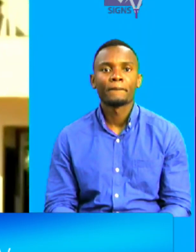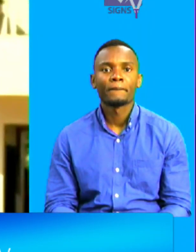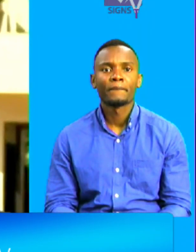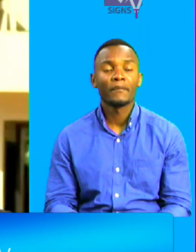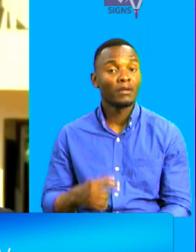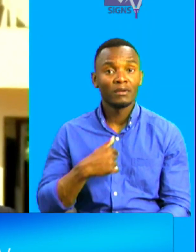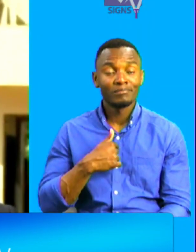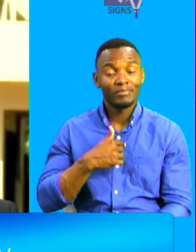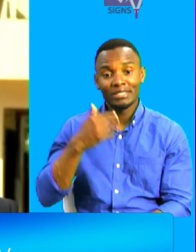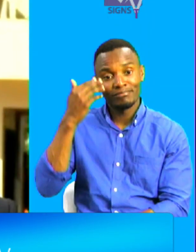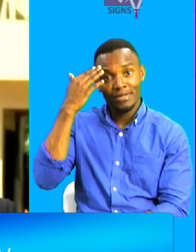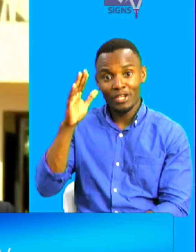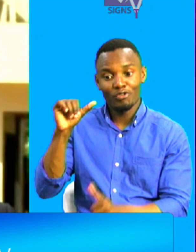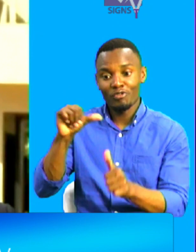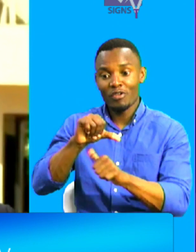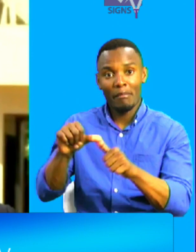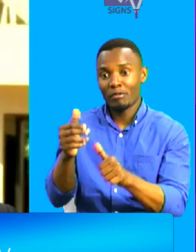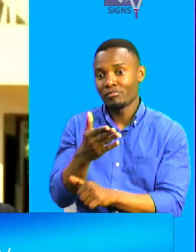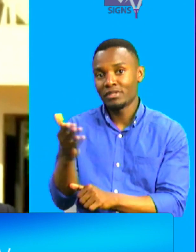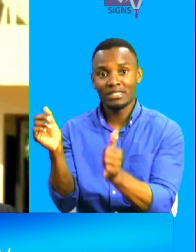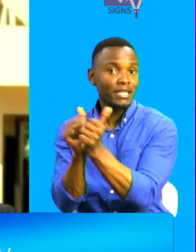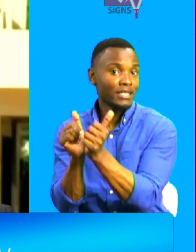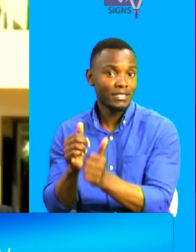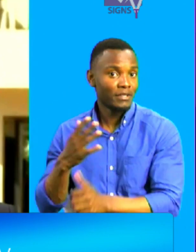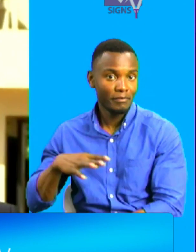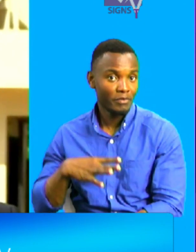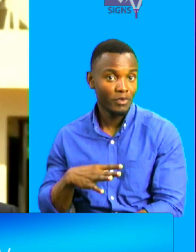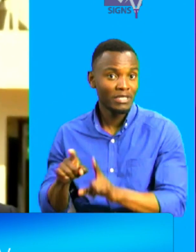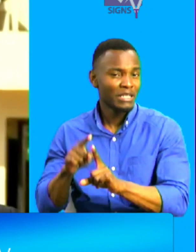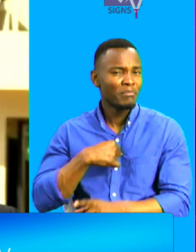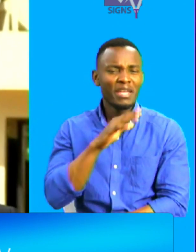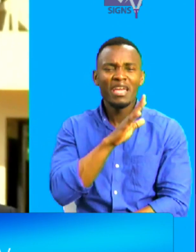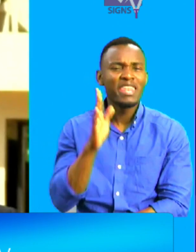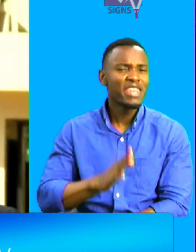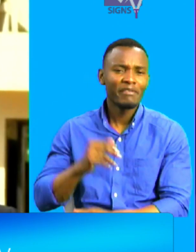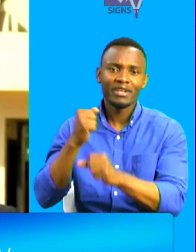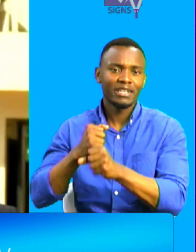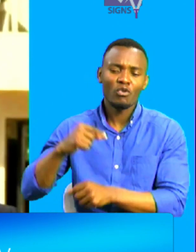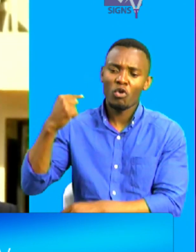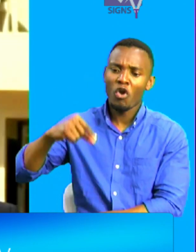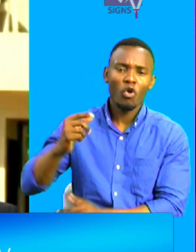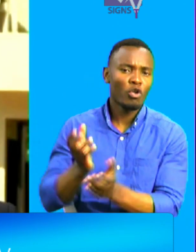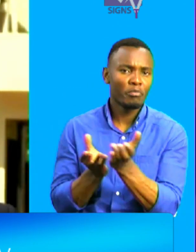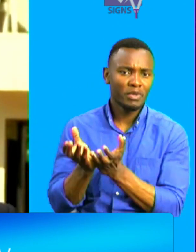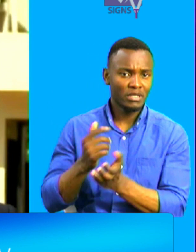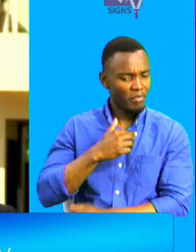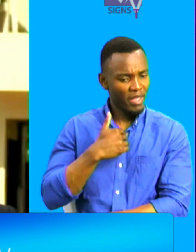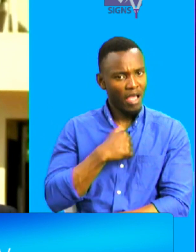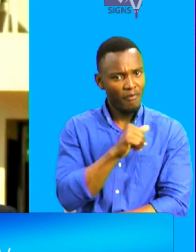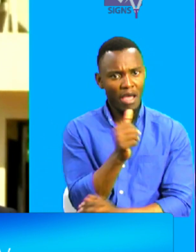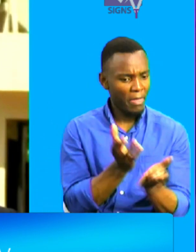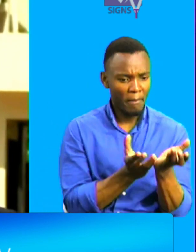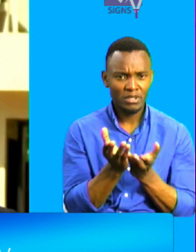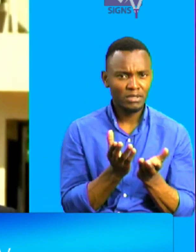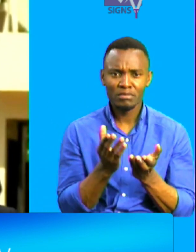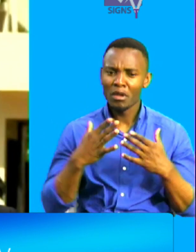I'm not aware even of the said arrested people, and I've never done gold business in my life. I do other businesses that everywhere it's